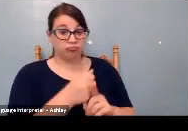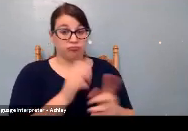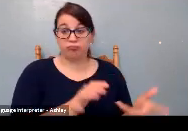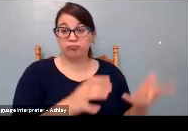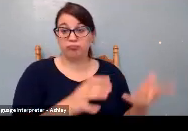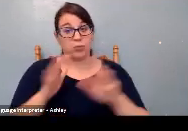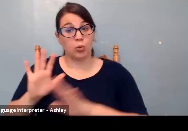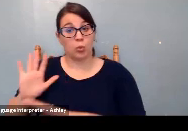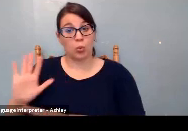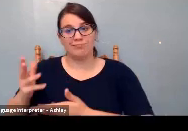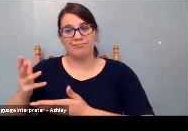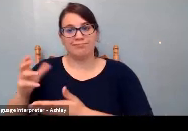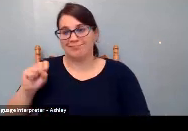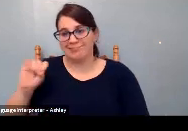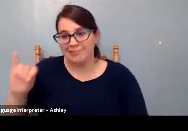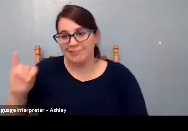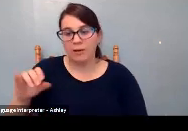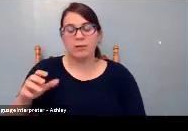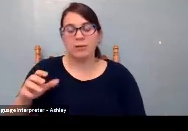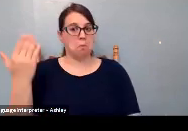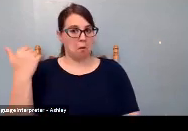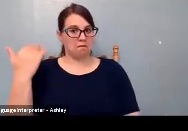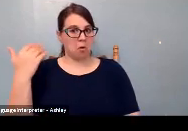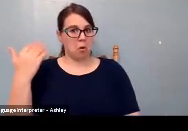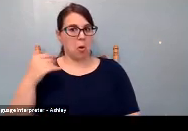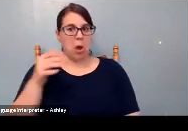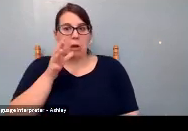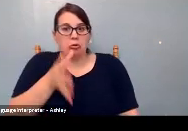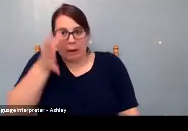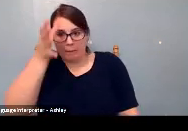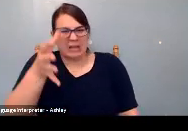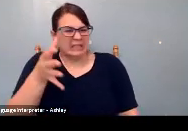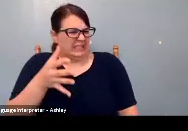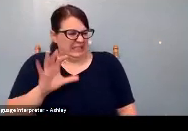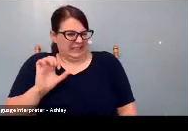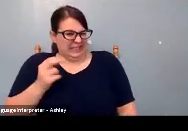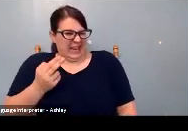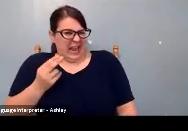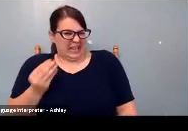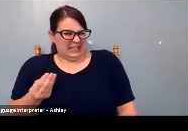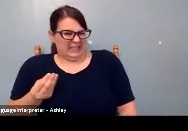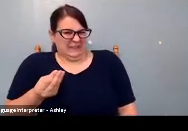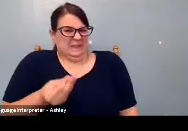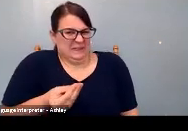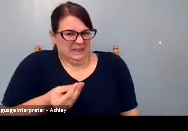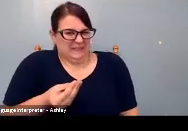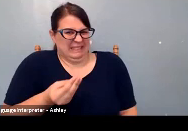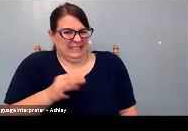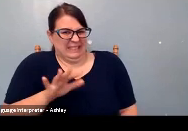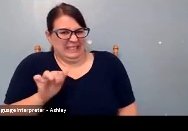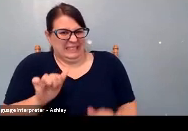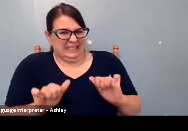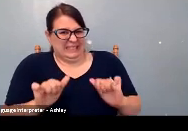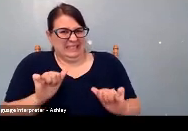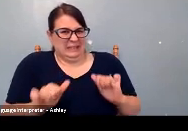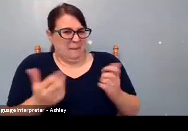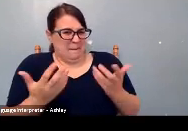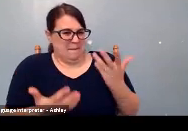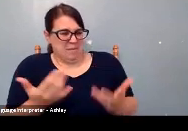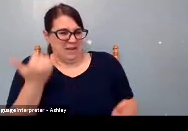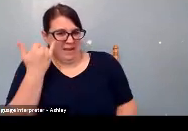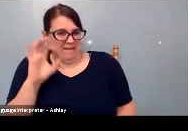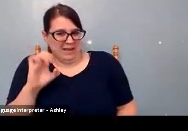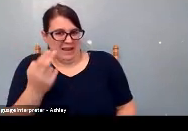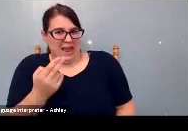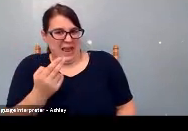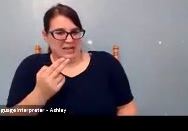about in years past is, grandparents, they were always afraid to give cash monies to your grandchild, afraid it was going to cause